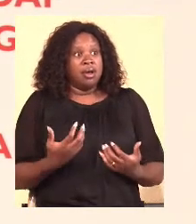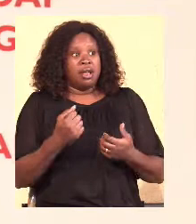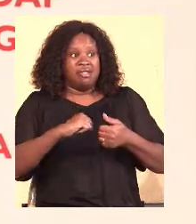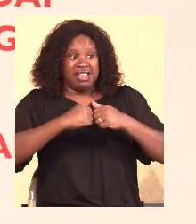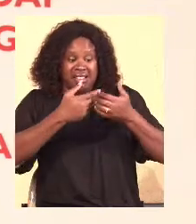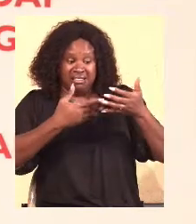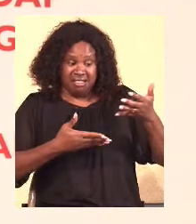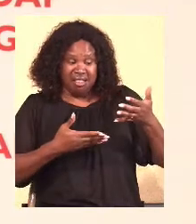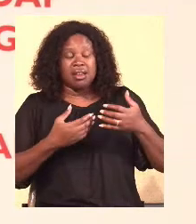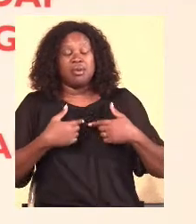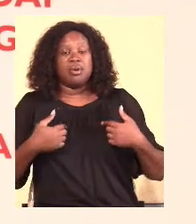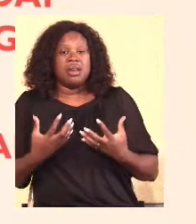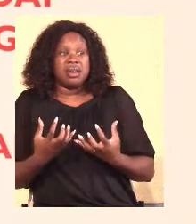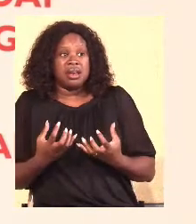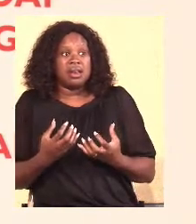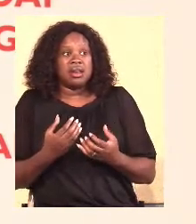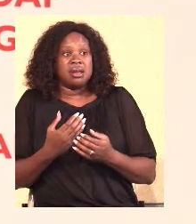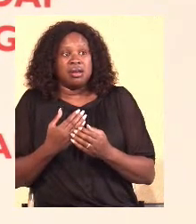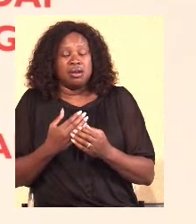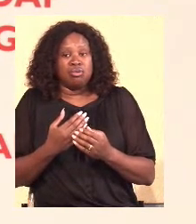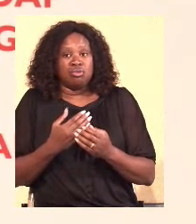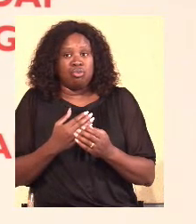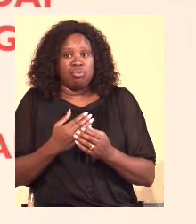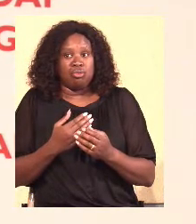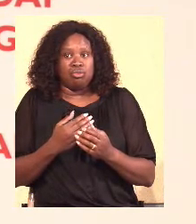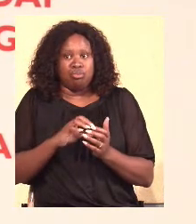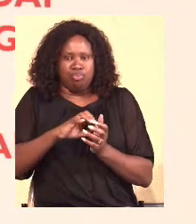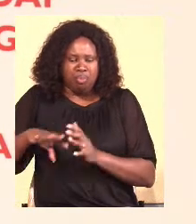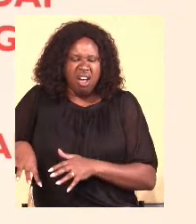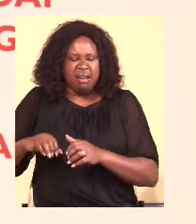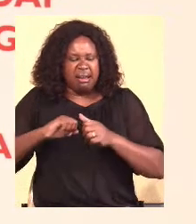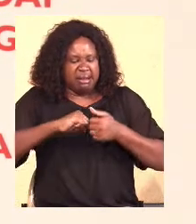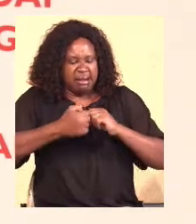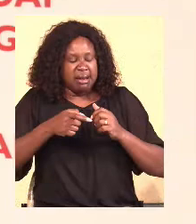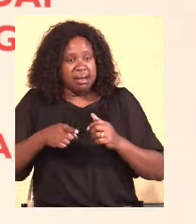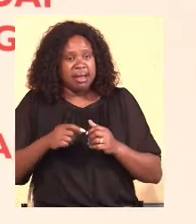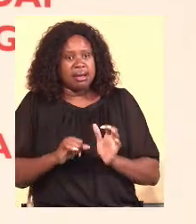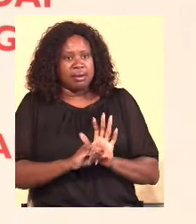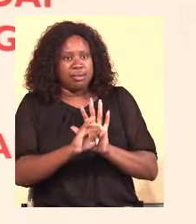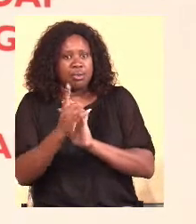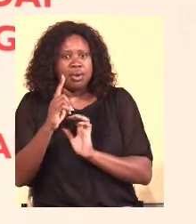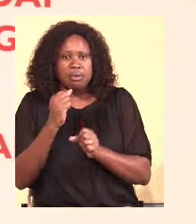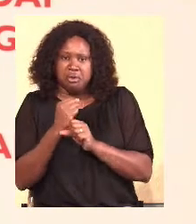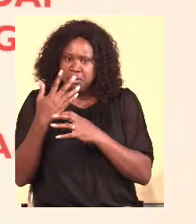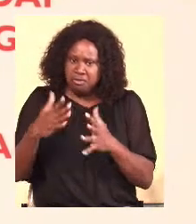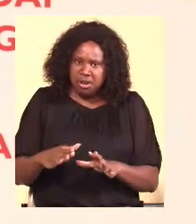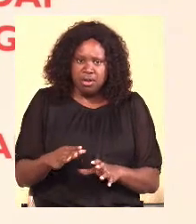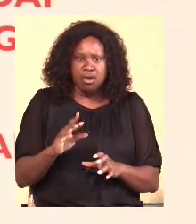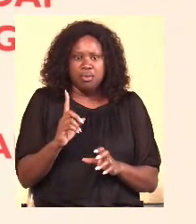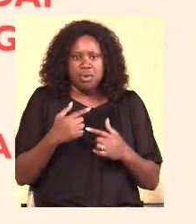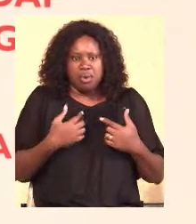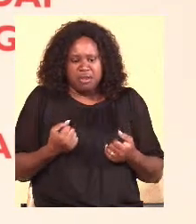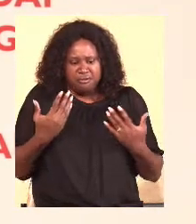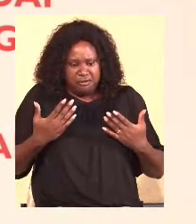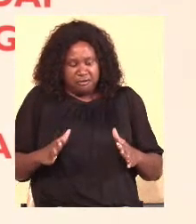challenges, and we need now to curb these challenges, introducing what is already existing or looking to what is already